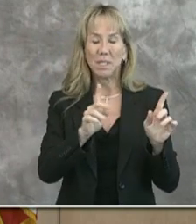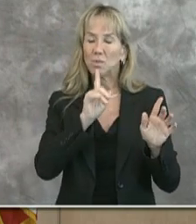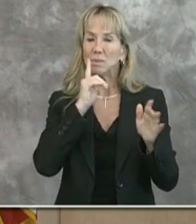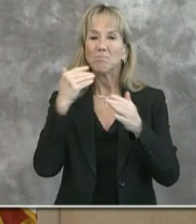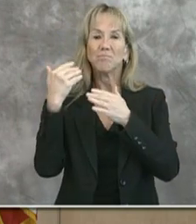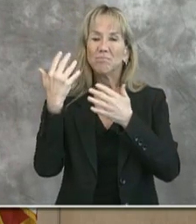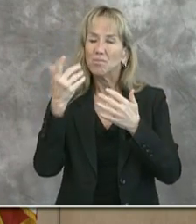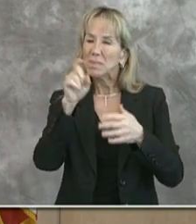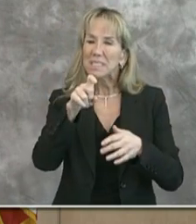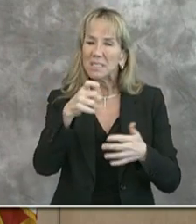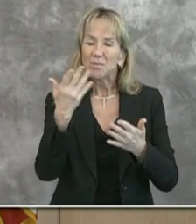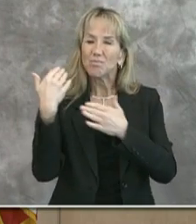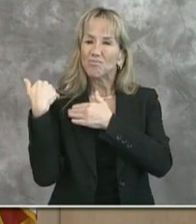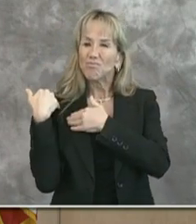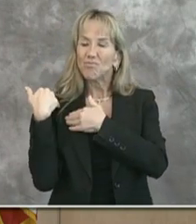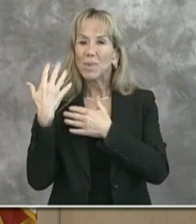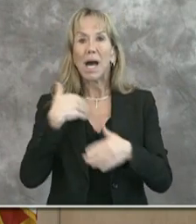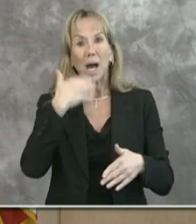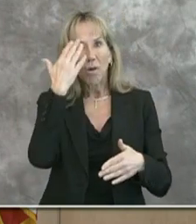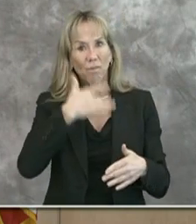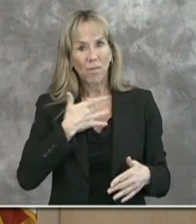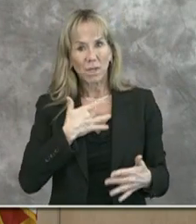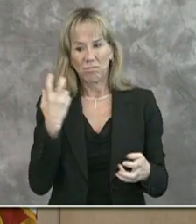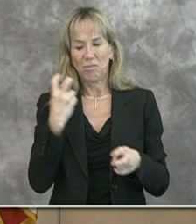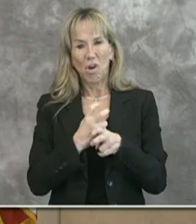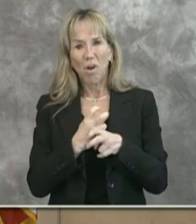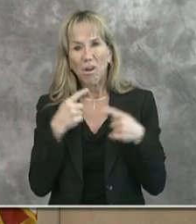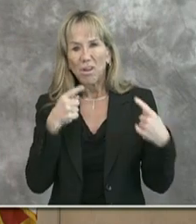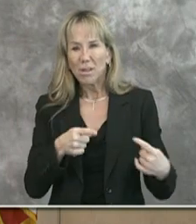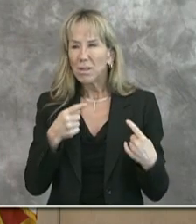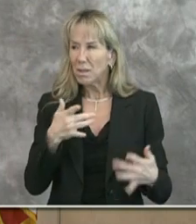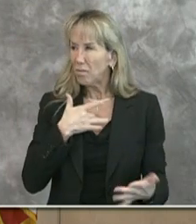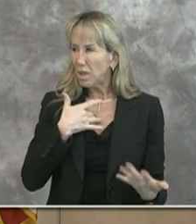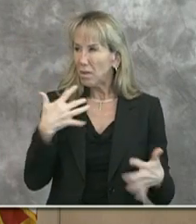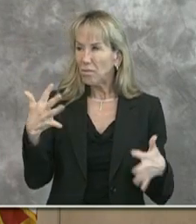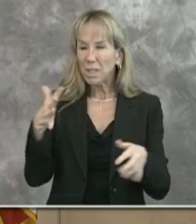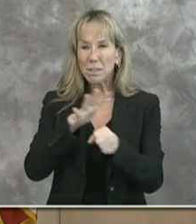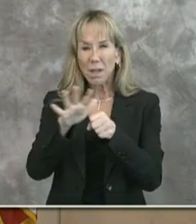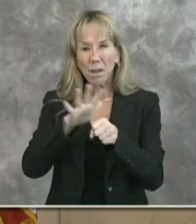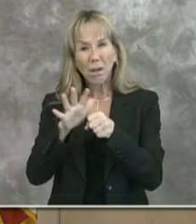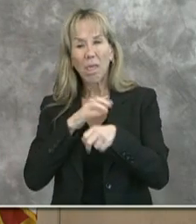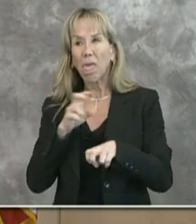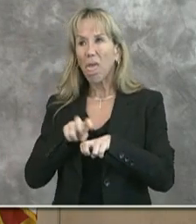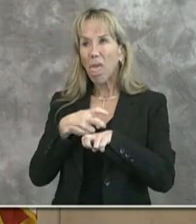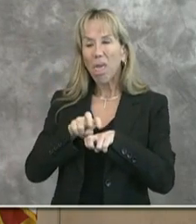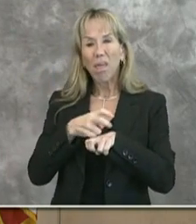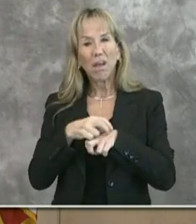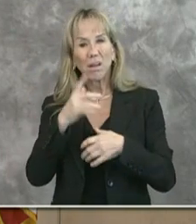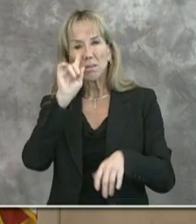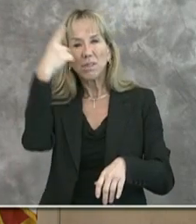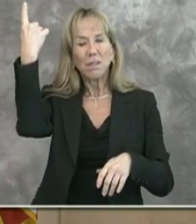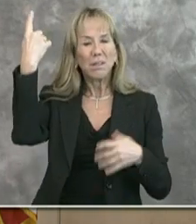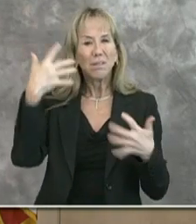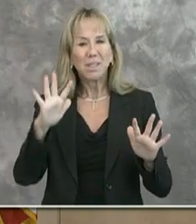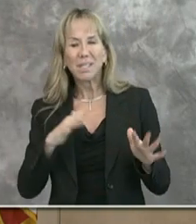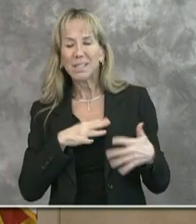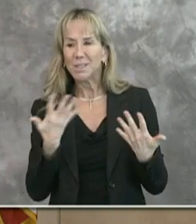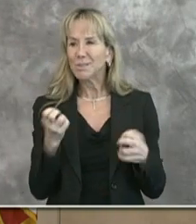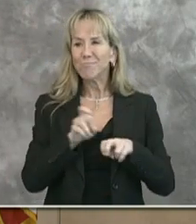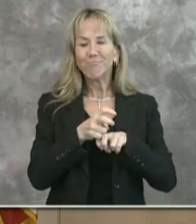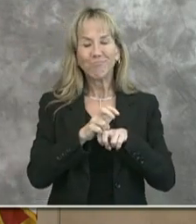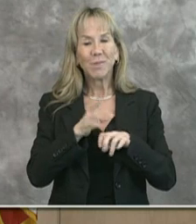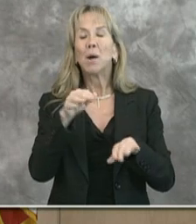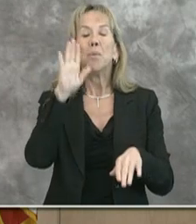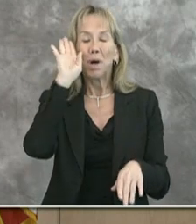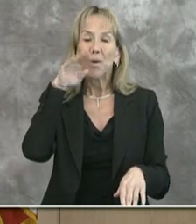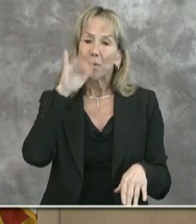gets hard. We feel like we've been in this forever. It is easy to get antsy. It is easy to lose focus a little bit, and some of that is